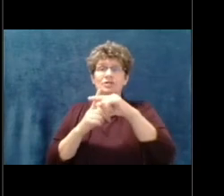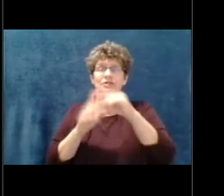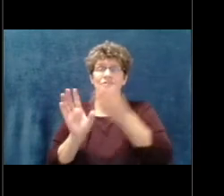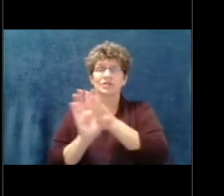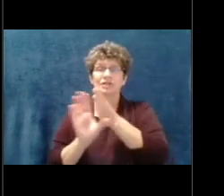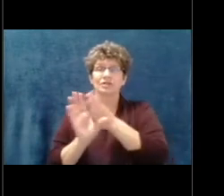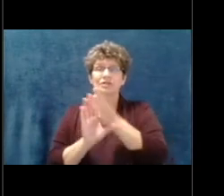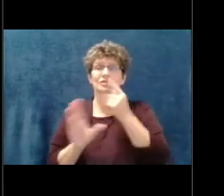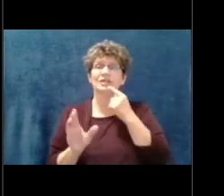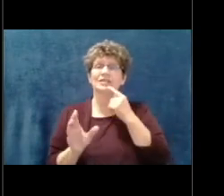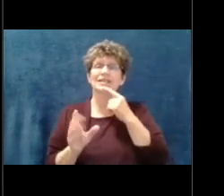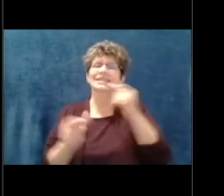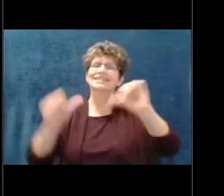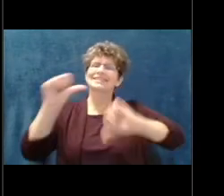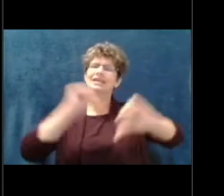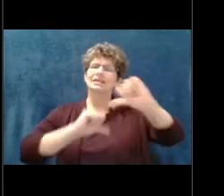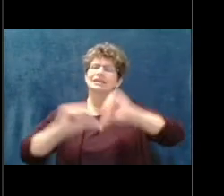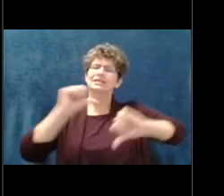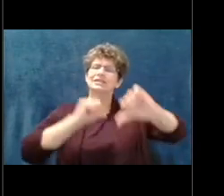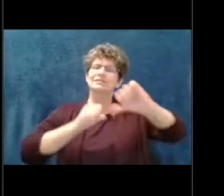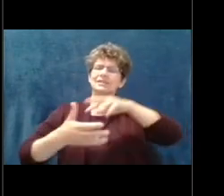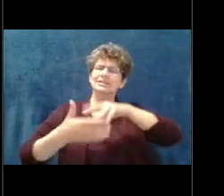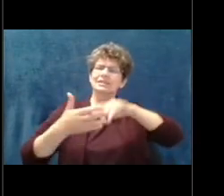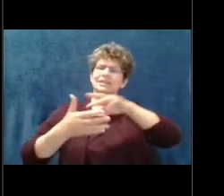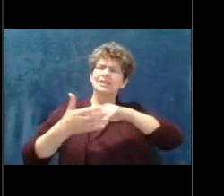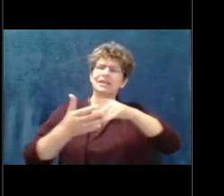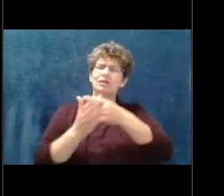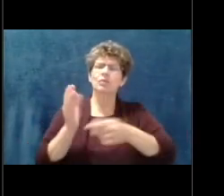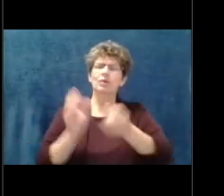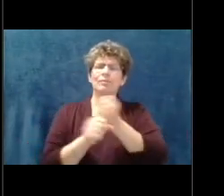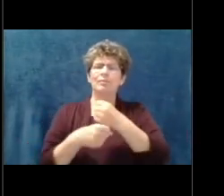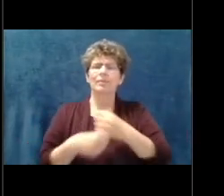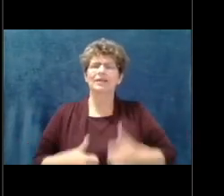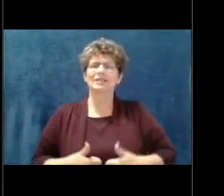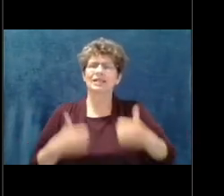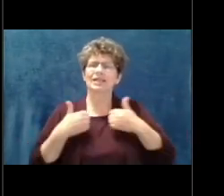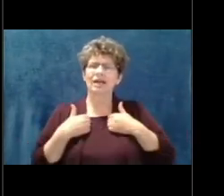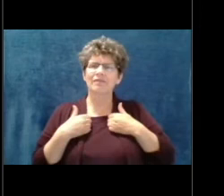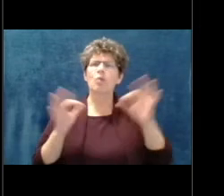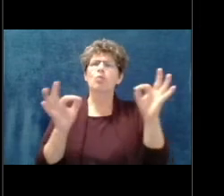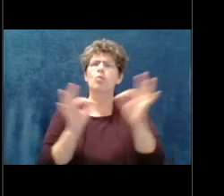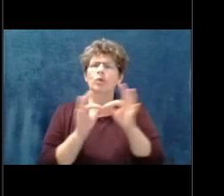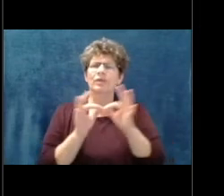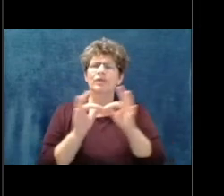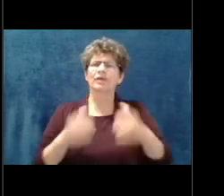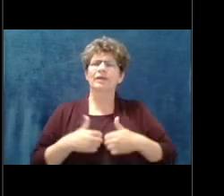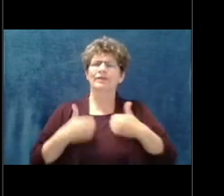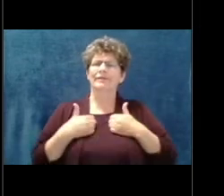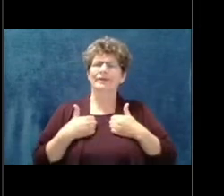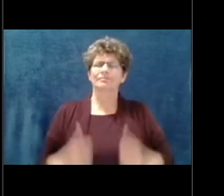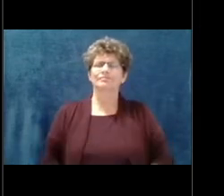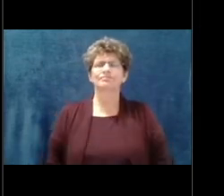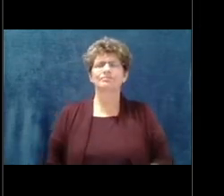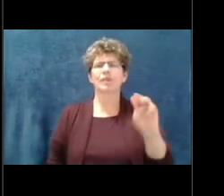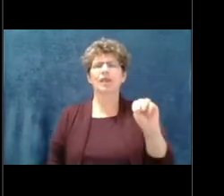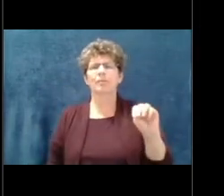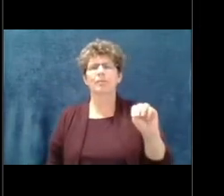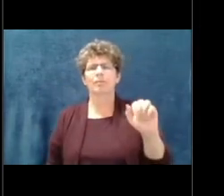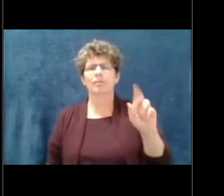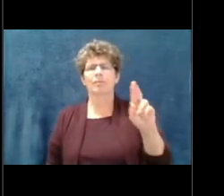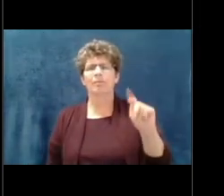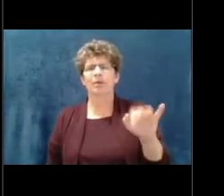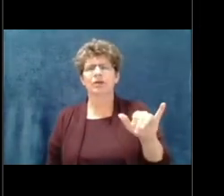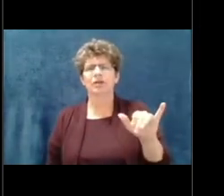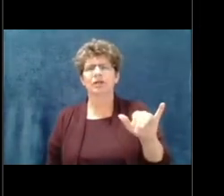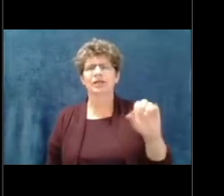living. Another way I really like to talk about this, so Marty Seligman is a psychologist and actually one of the original inspirations